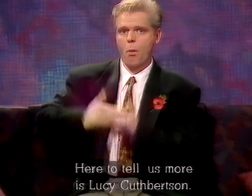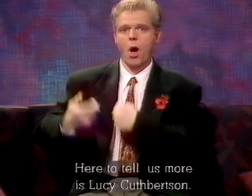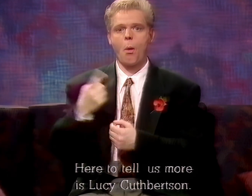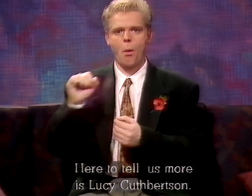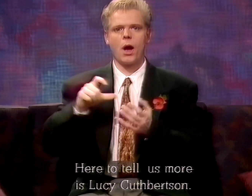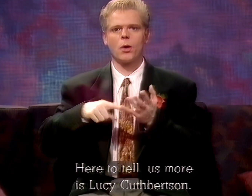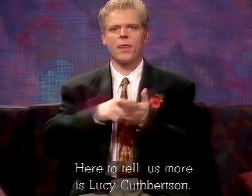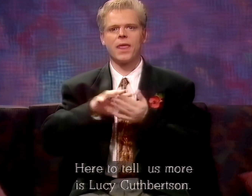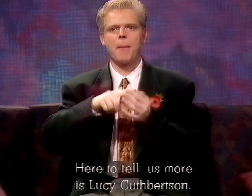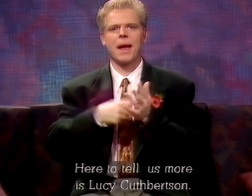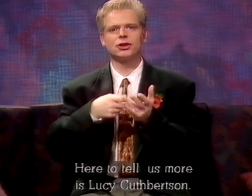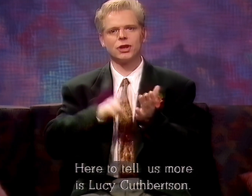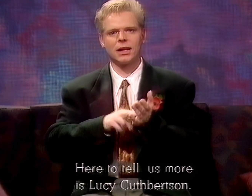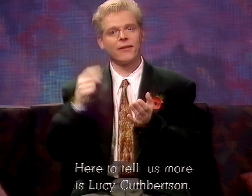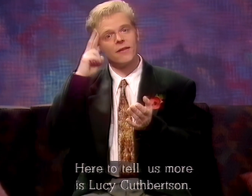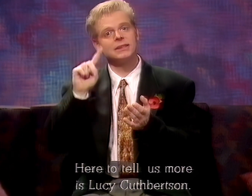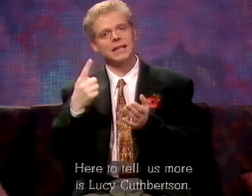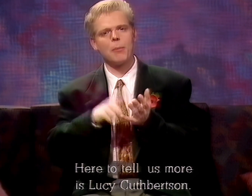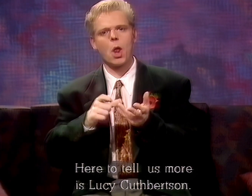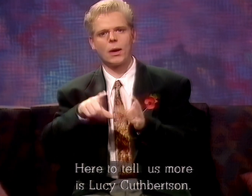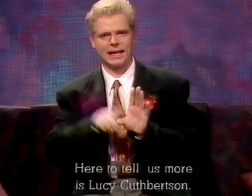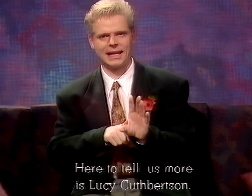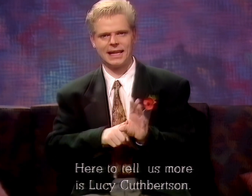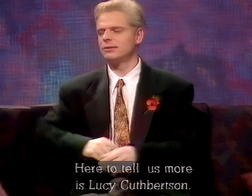Here to tell us more is Lucy Cuthbertson.